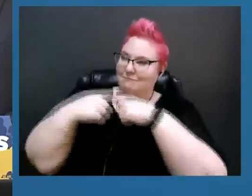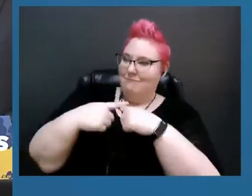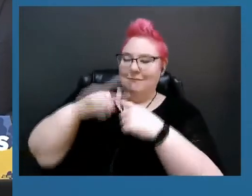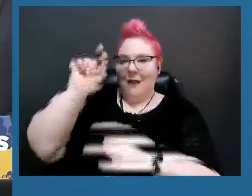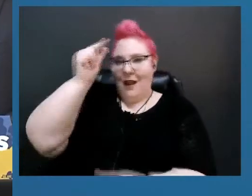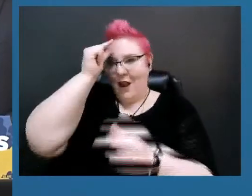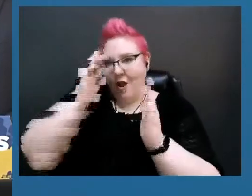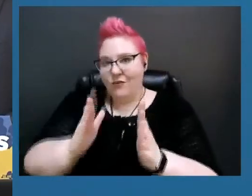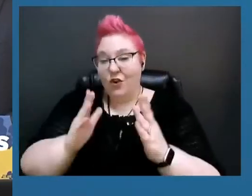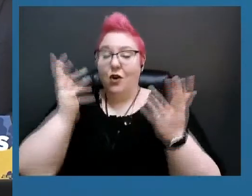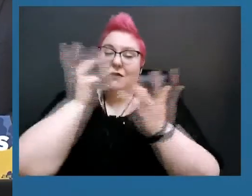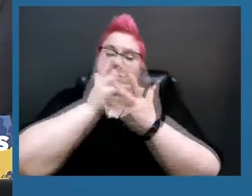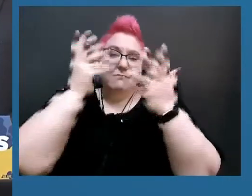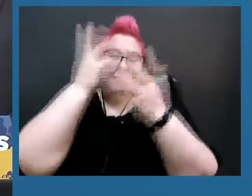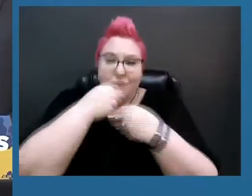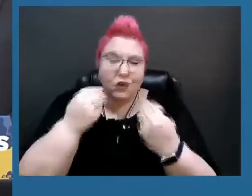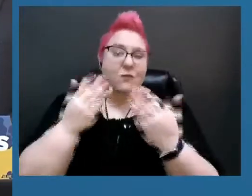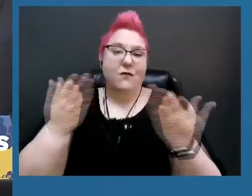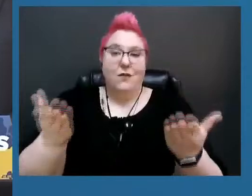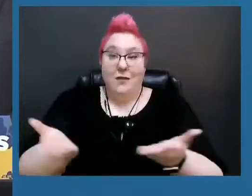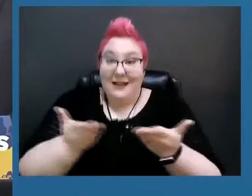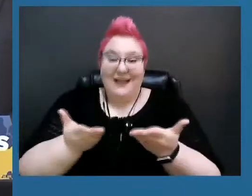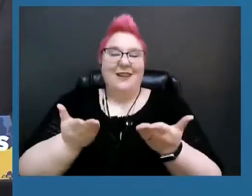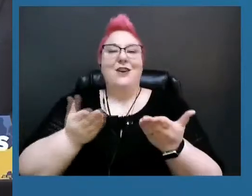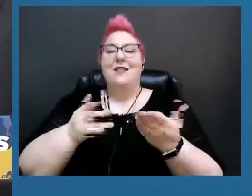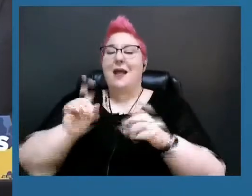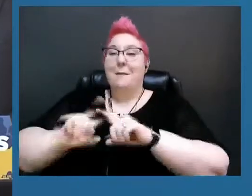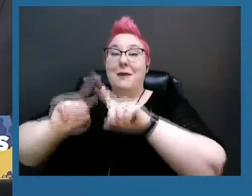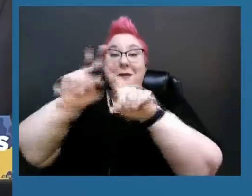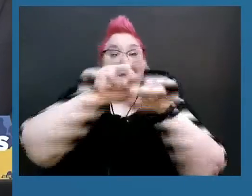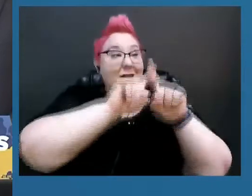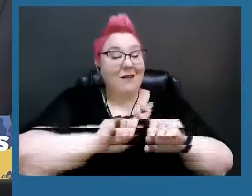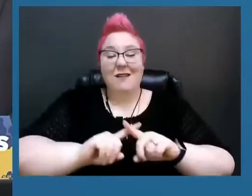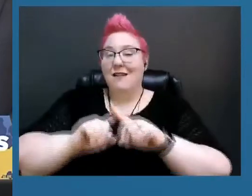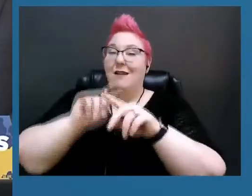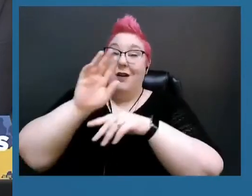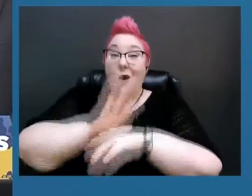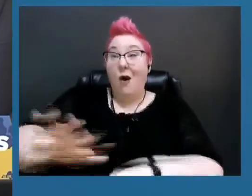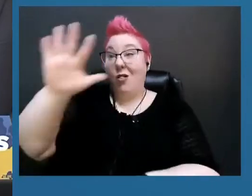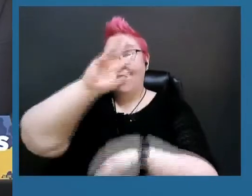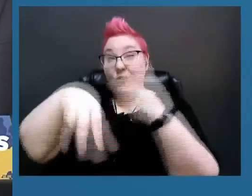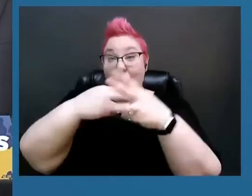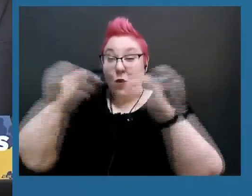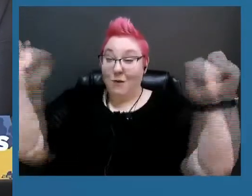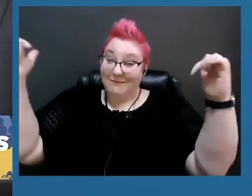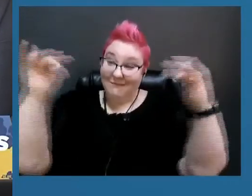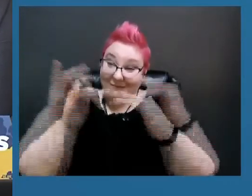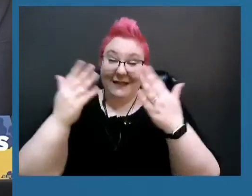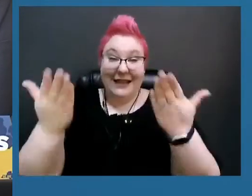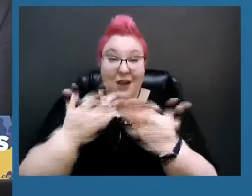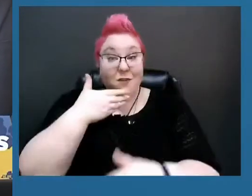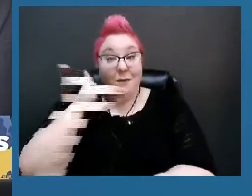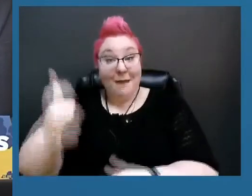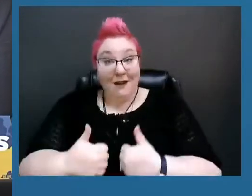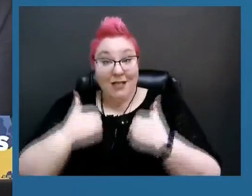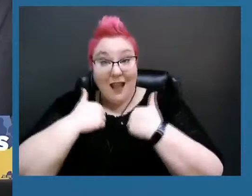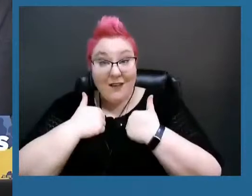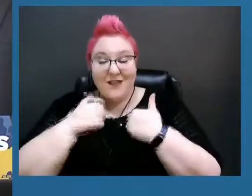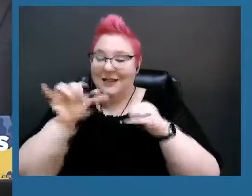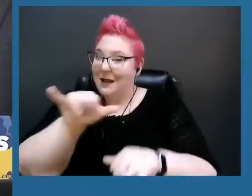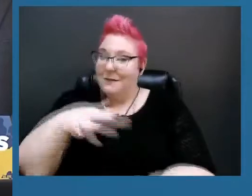fascinating place, full of people from around the world who just came here for a better life like my grandparents did. So I'm proud to be your